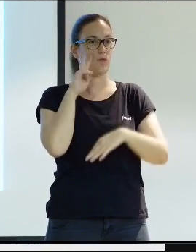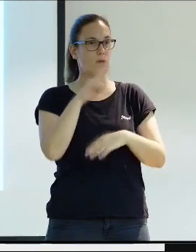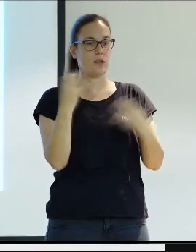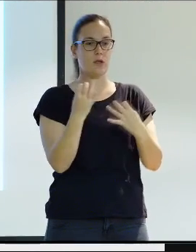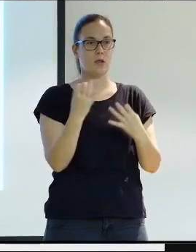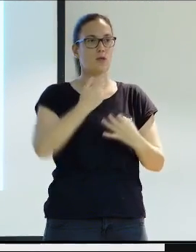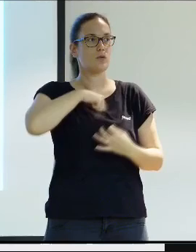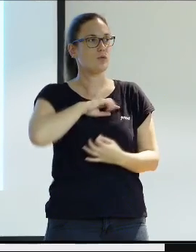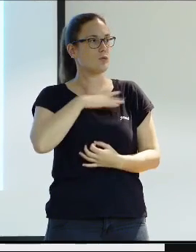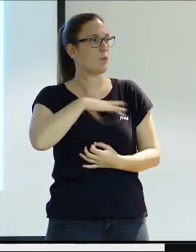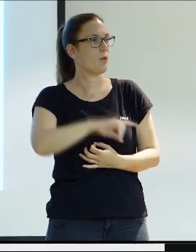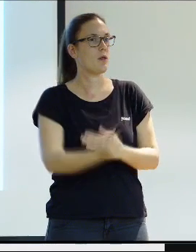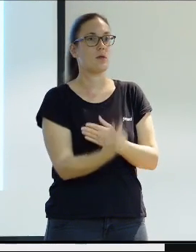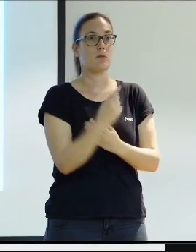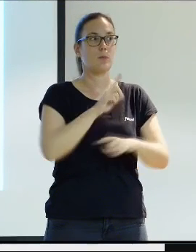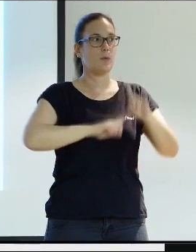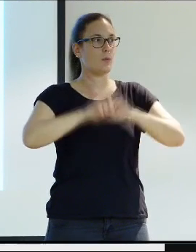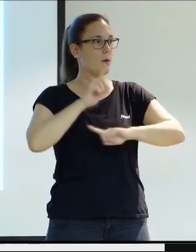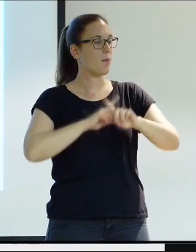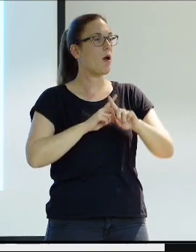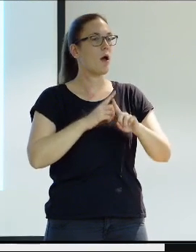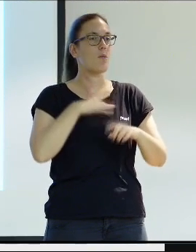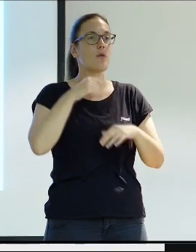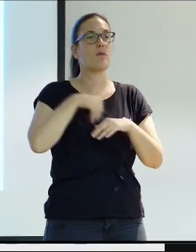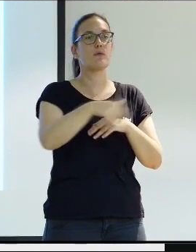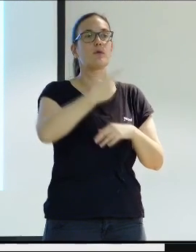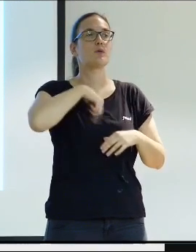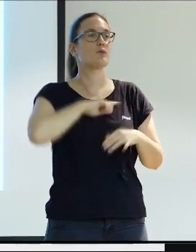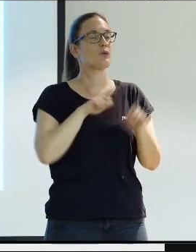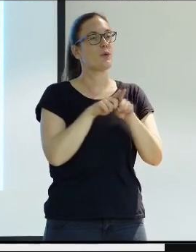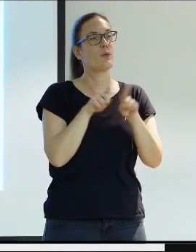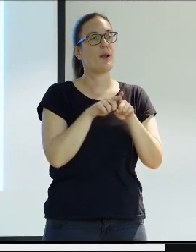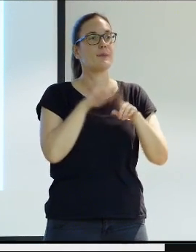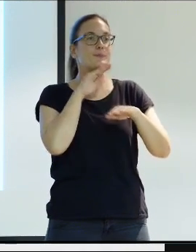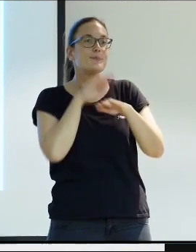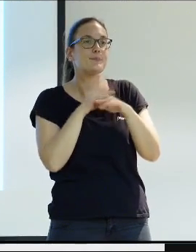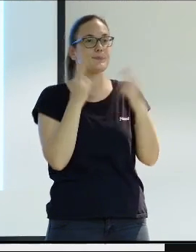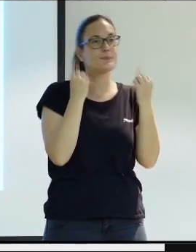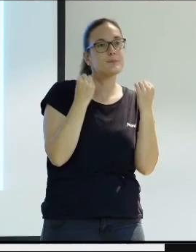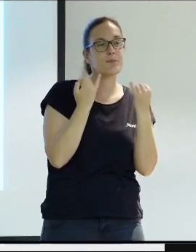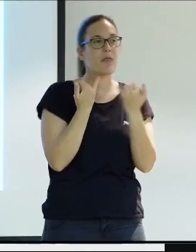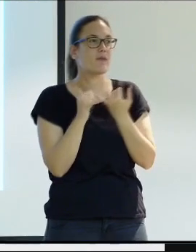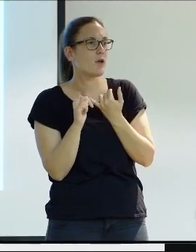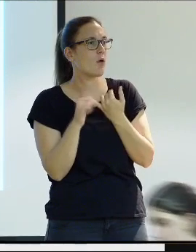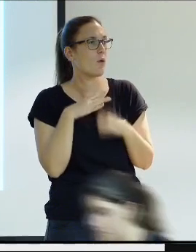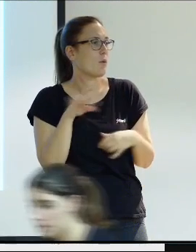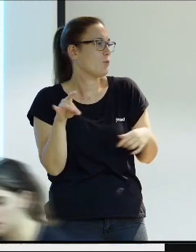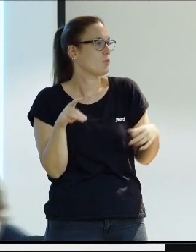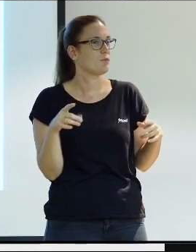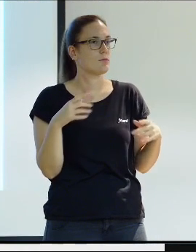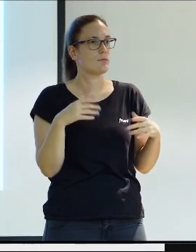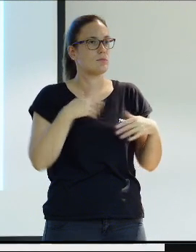didn't want us to be a problem, so maybe someday we'll achieve what we want specifically